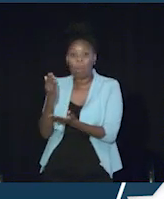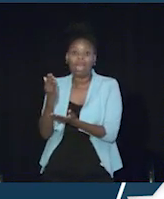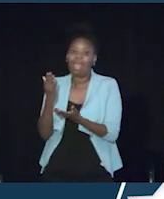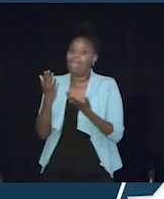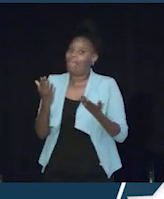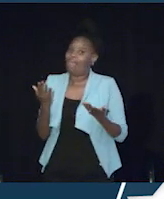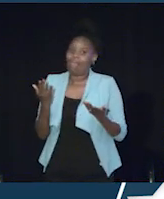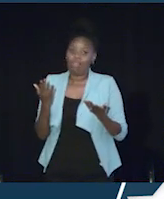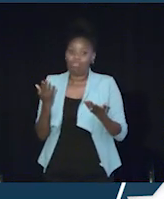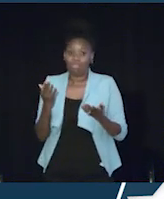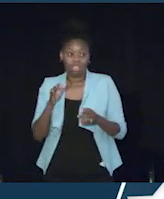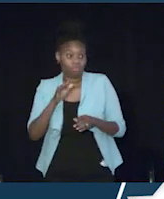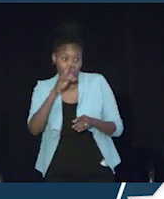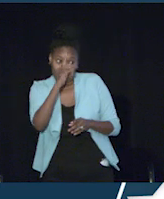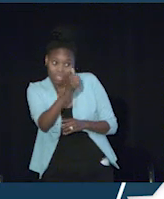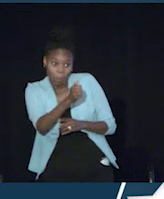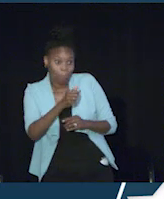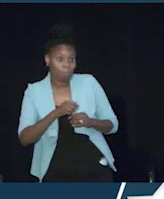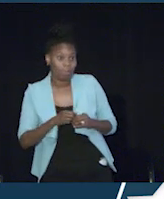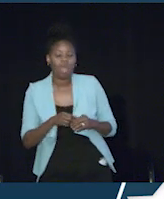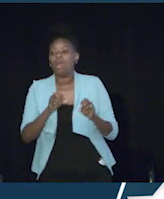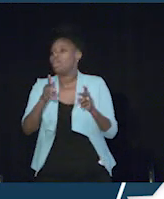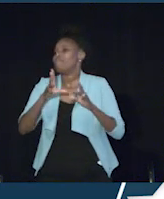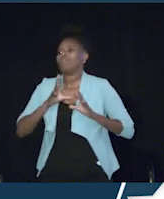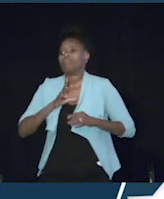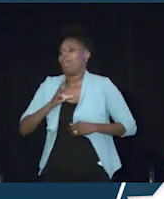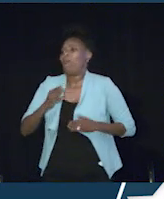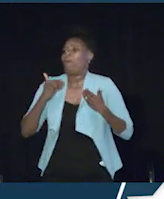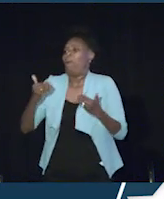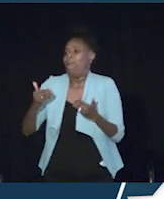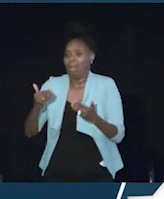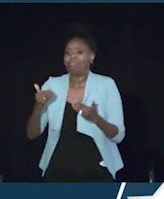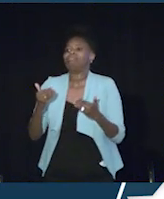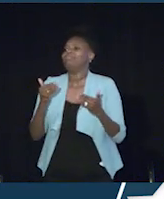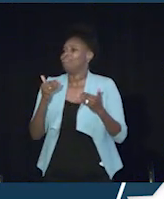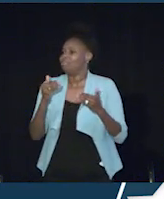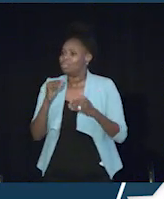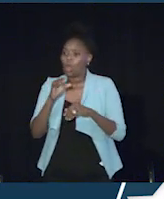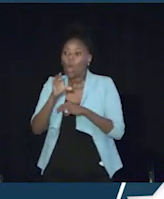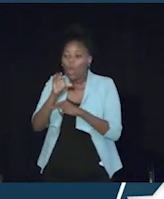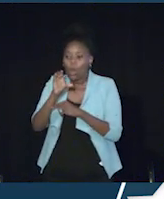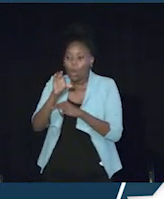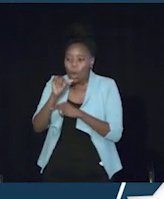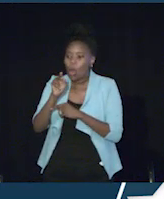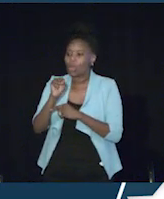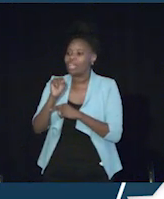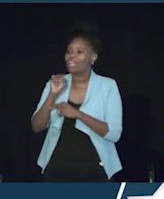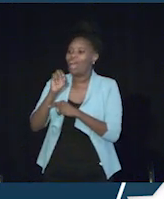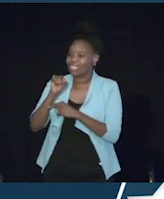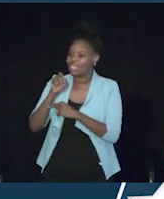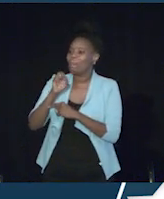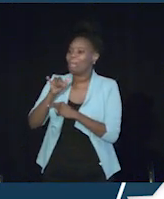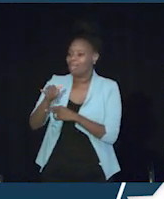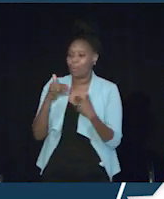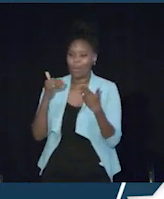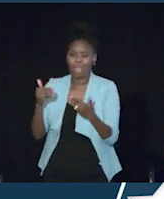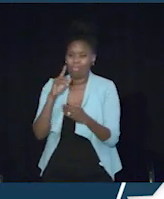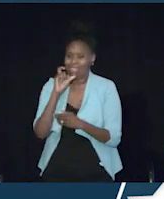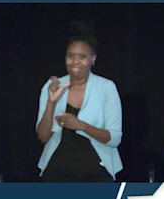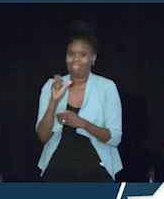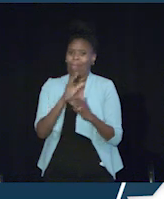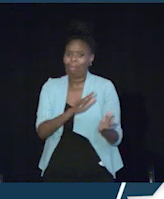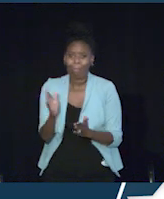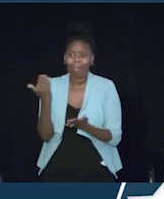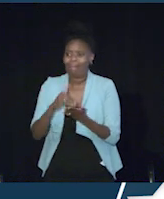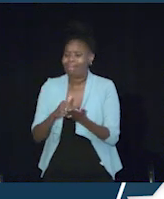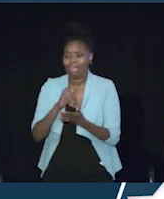"Yeah, let's just do the colonoscopy because I don't want to go through that again." And then right after the colonoscopy at 7 a.m., I went